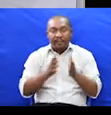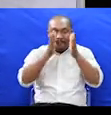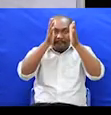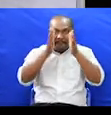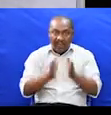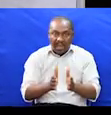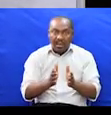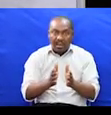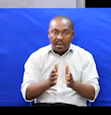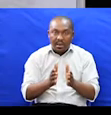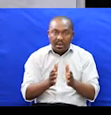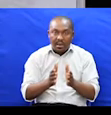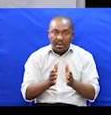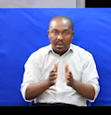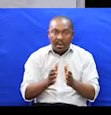main